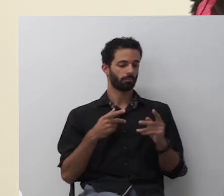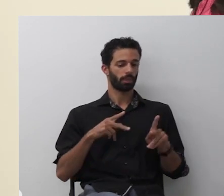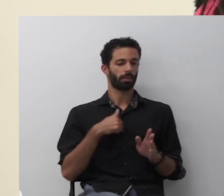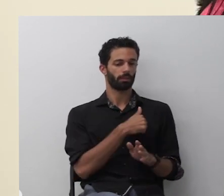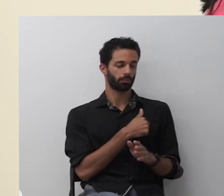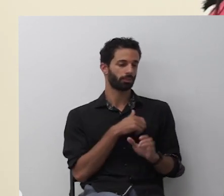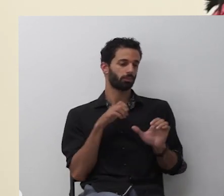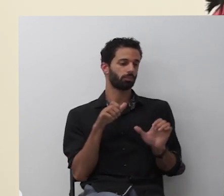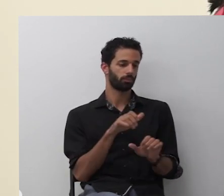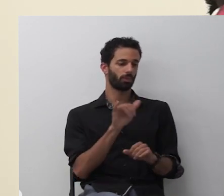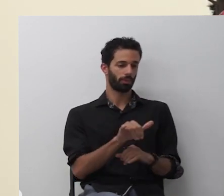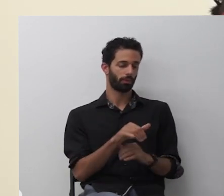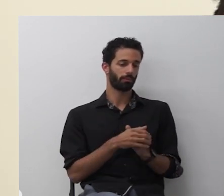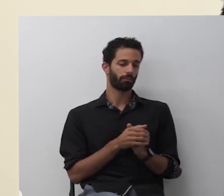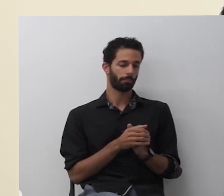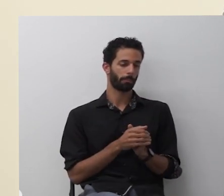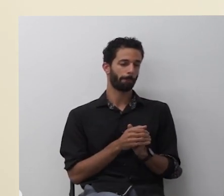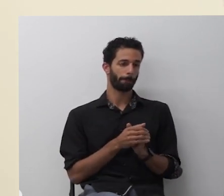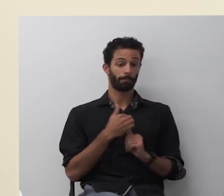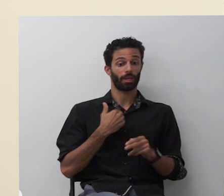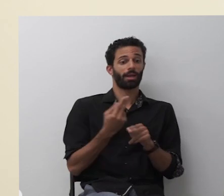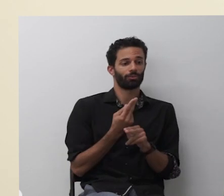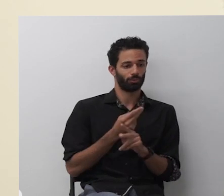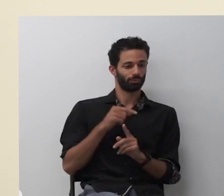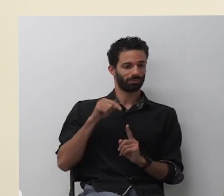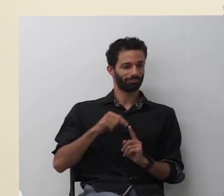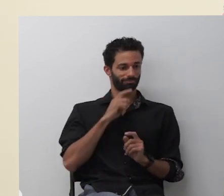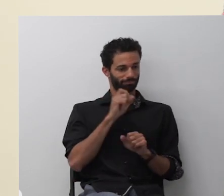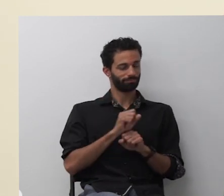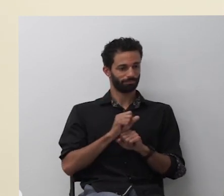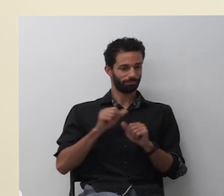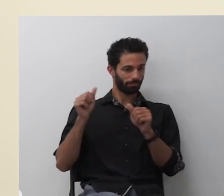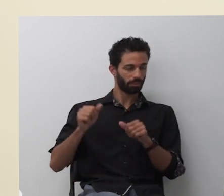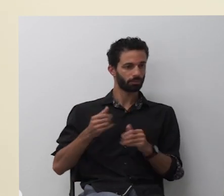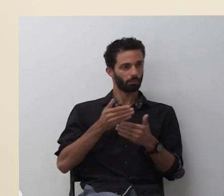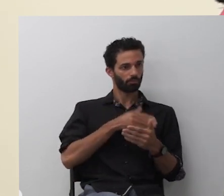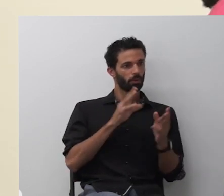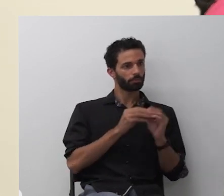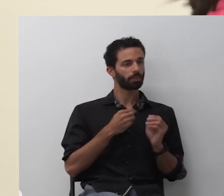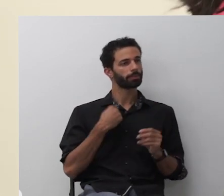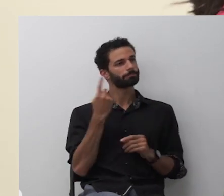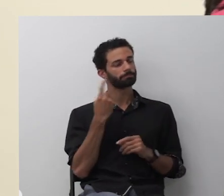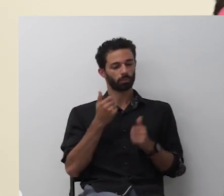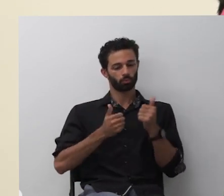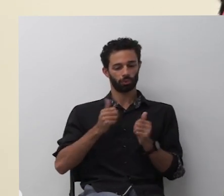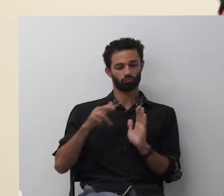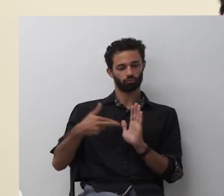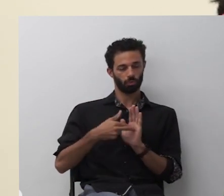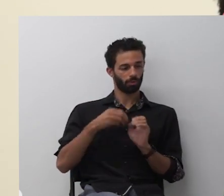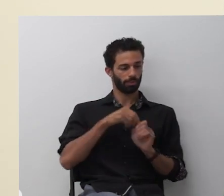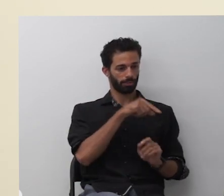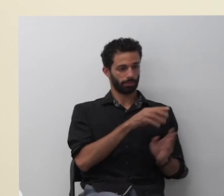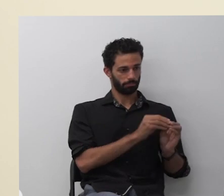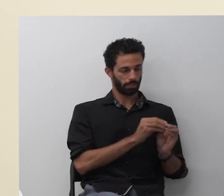us to do that a little bit. And I usually actually use this, like before meetings, I actually think, what am I gonna show up as in this meeting